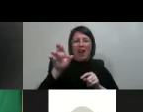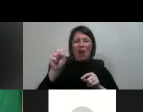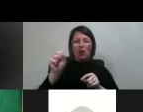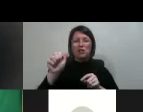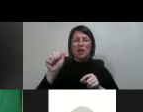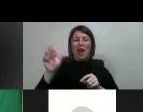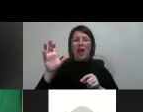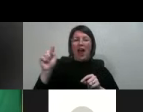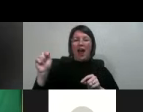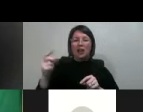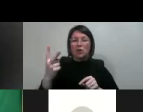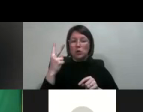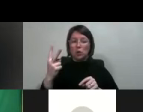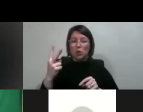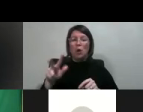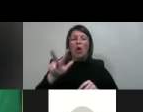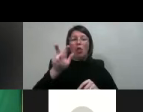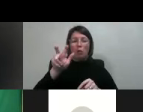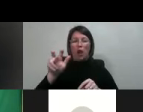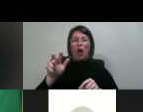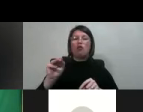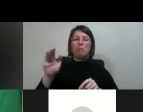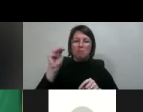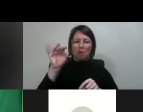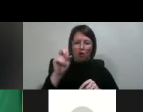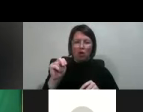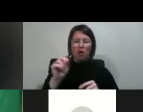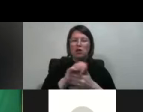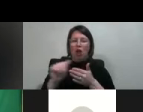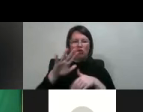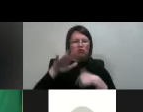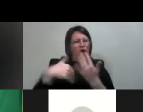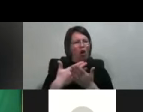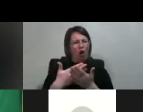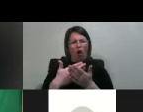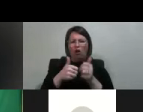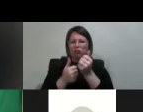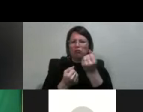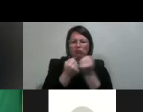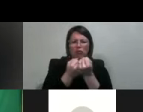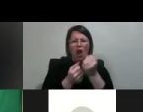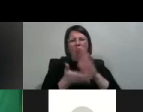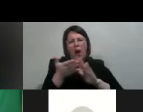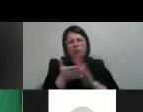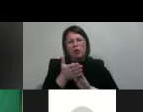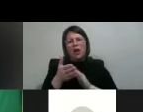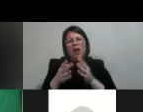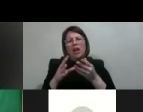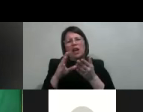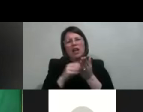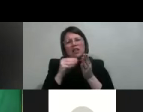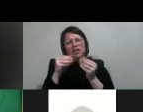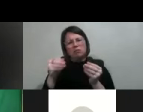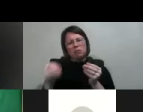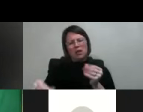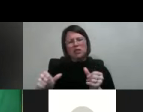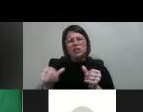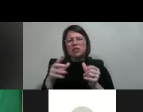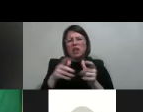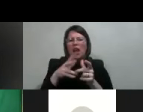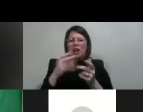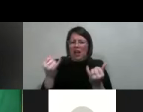received $300 million. All of those funds are going to use operating expenses, and then with the net revenues that are now